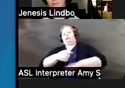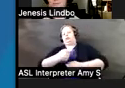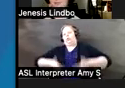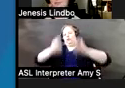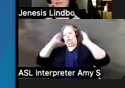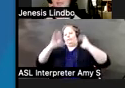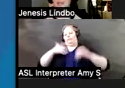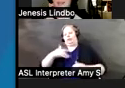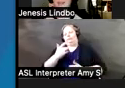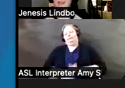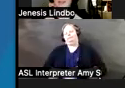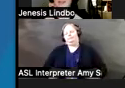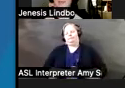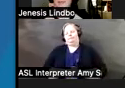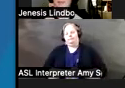overwhelmed.